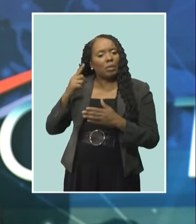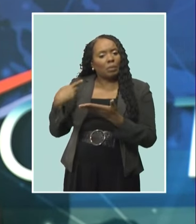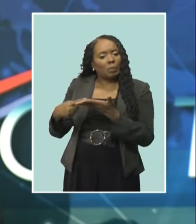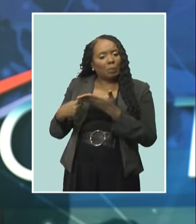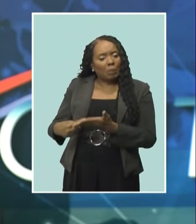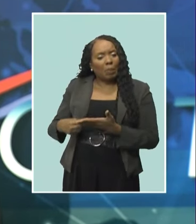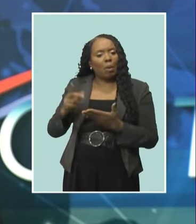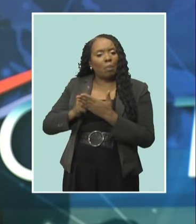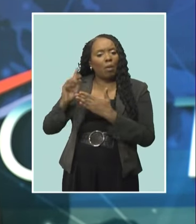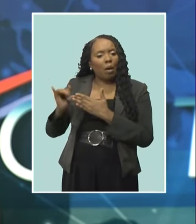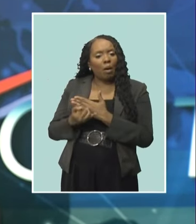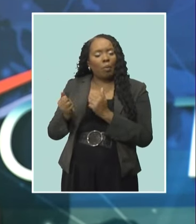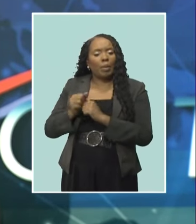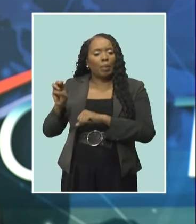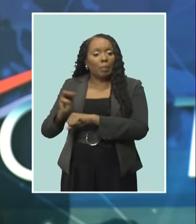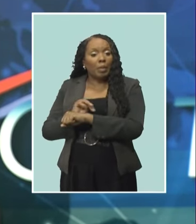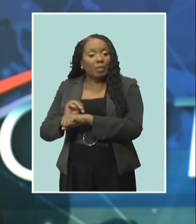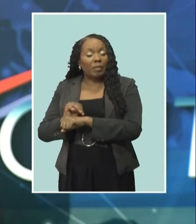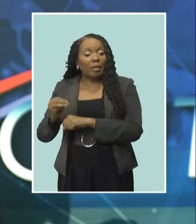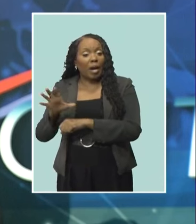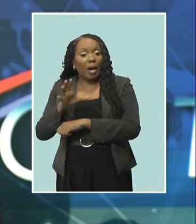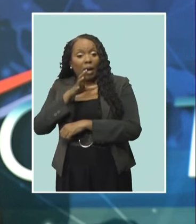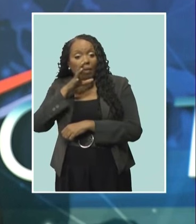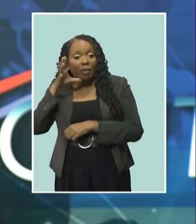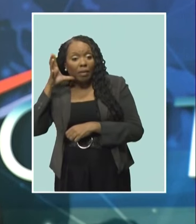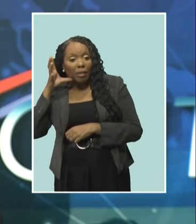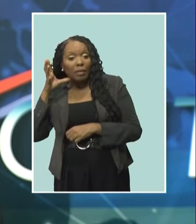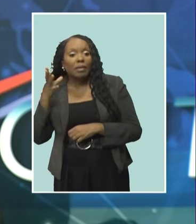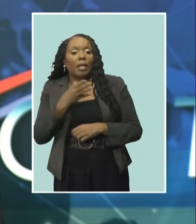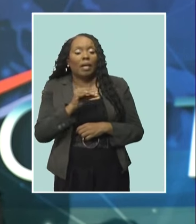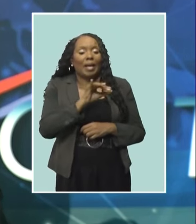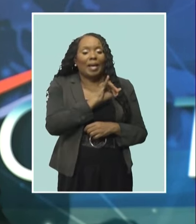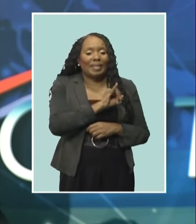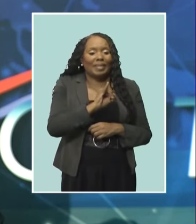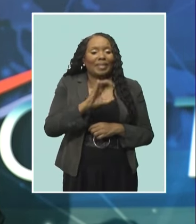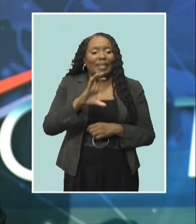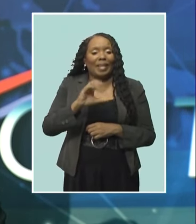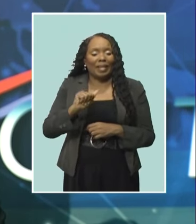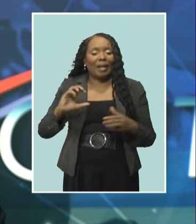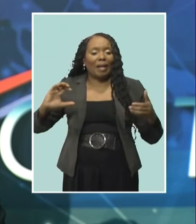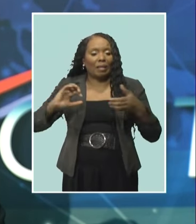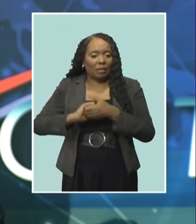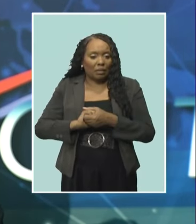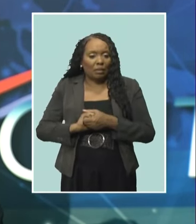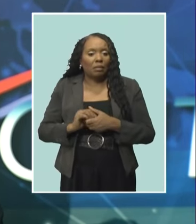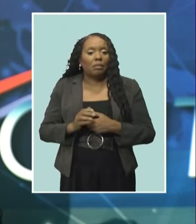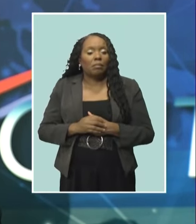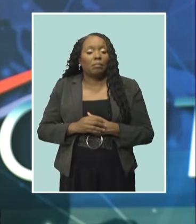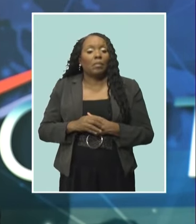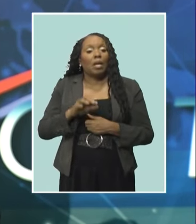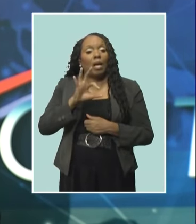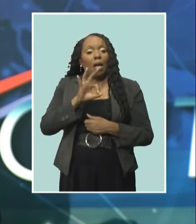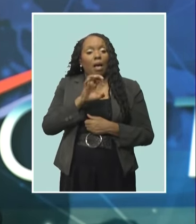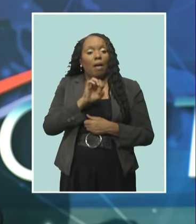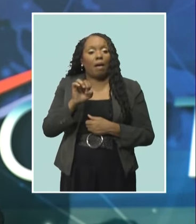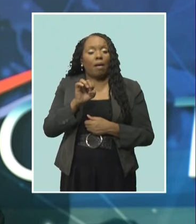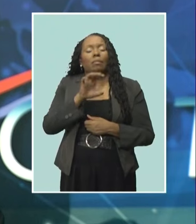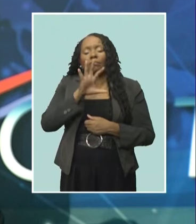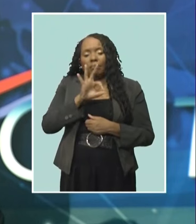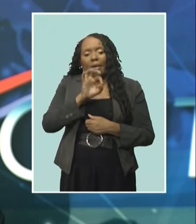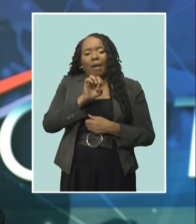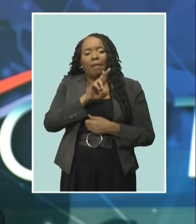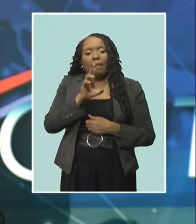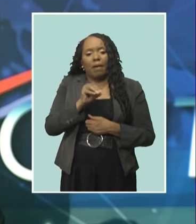development of projects between the Ministry of Agriculture, Food and Nutritional Security and ICA. Ferro cement tanks are built